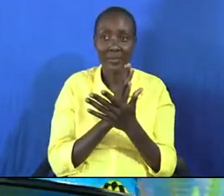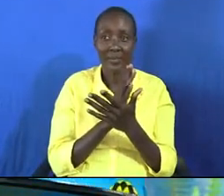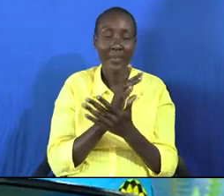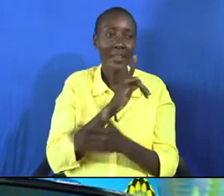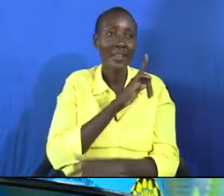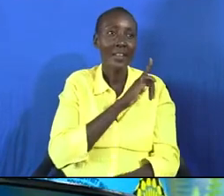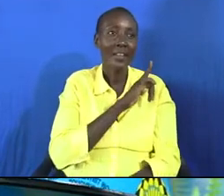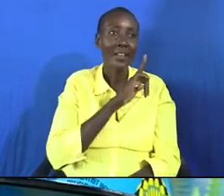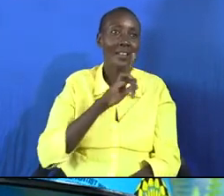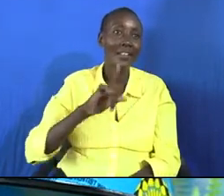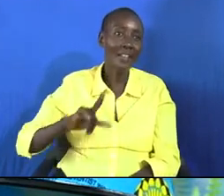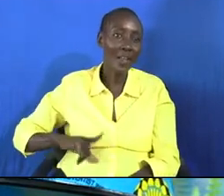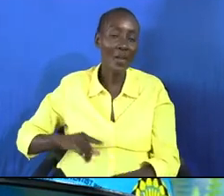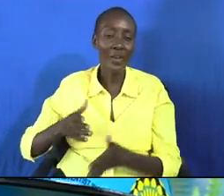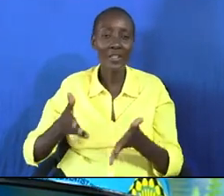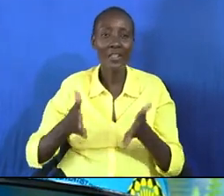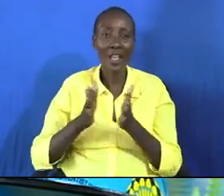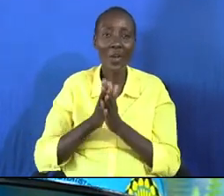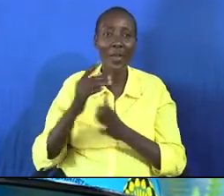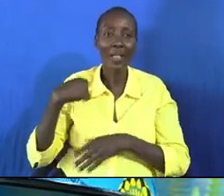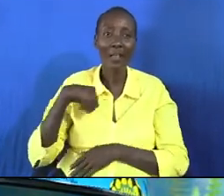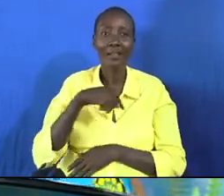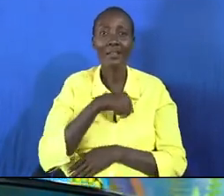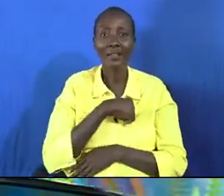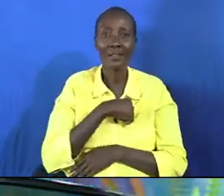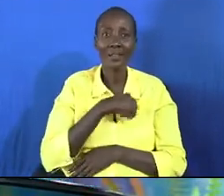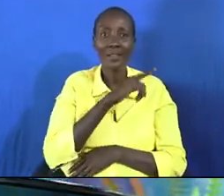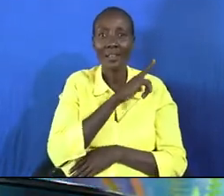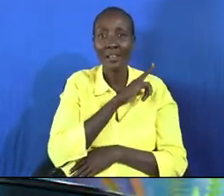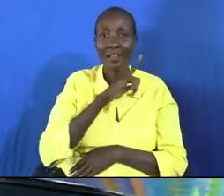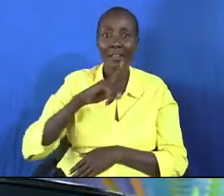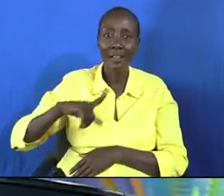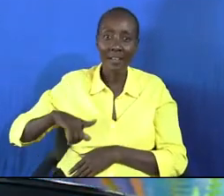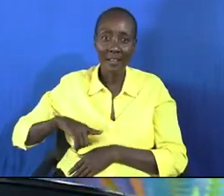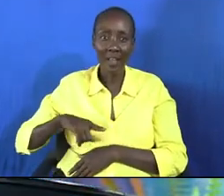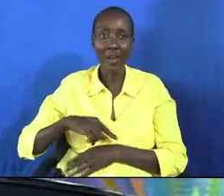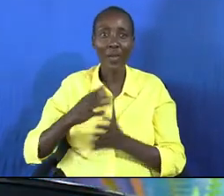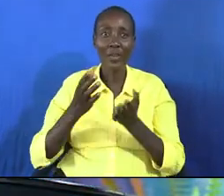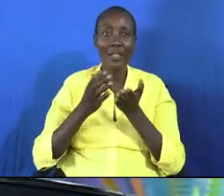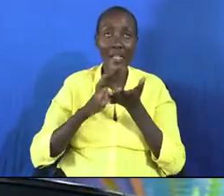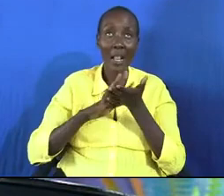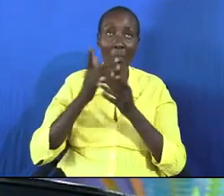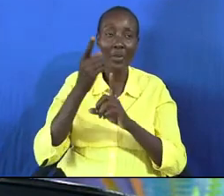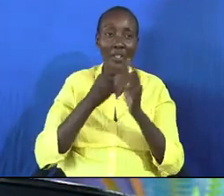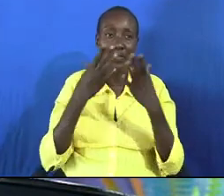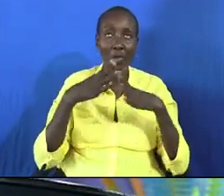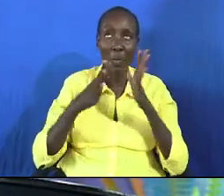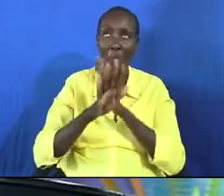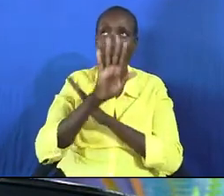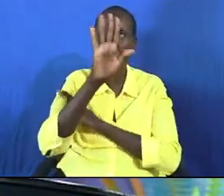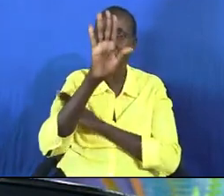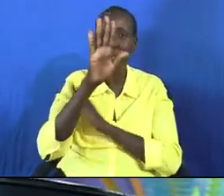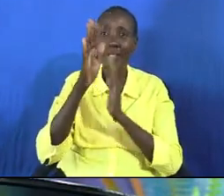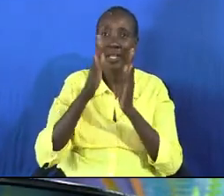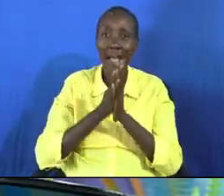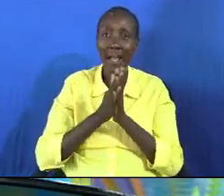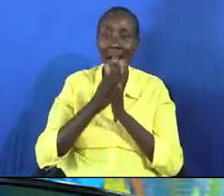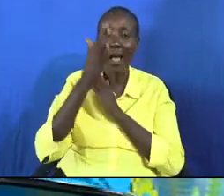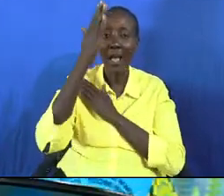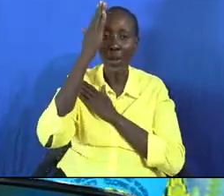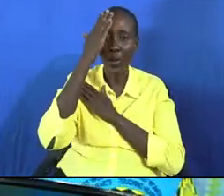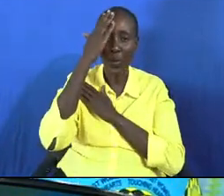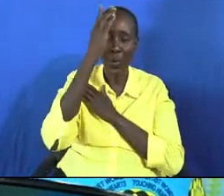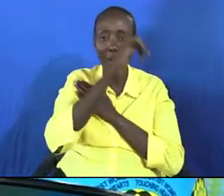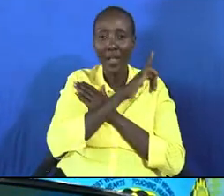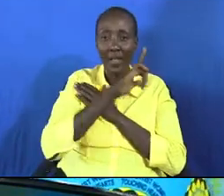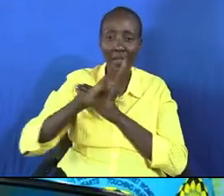the Lord is here with us. The Lord inhabits the praises of his people. And I do know